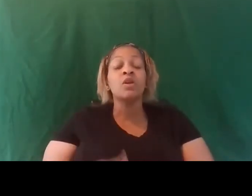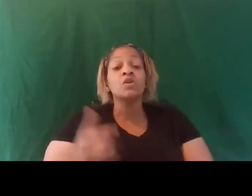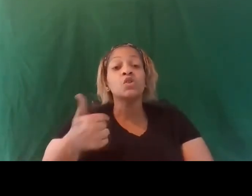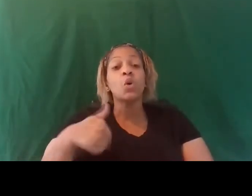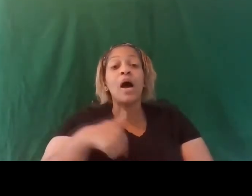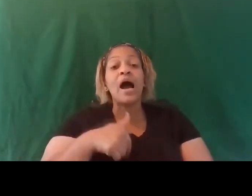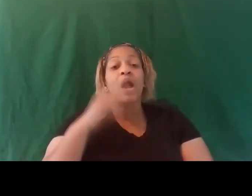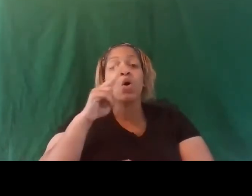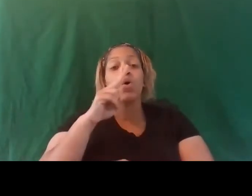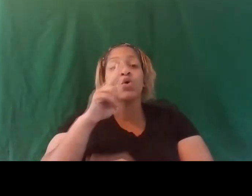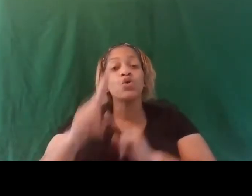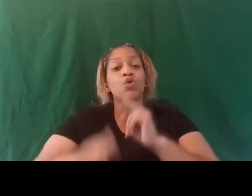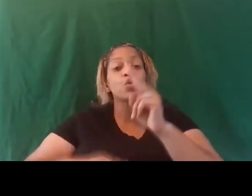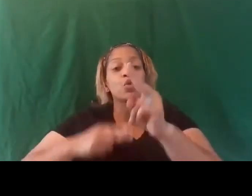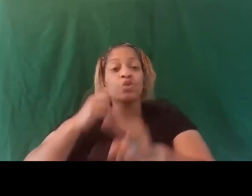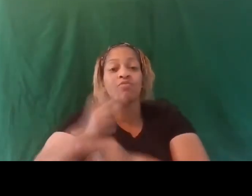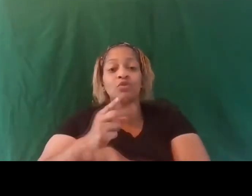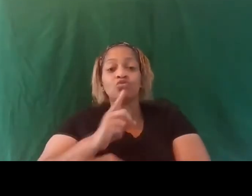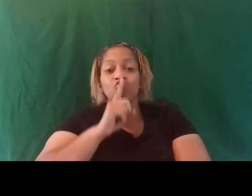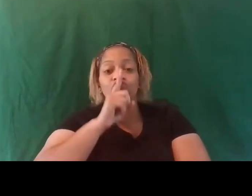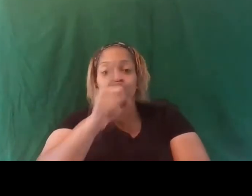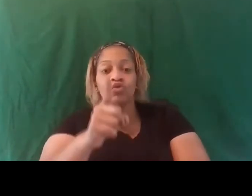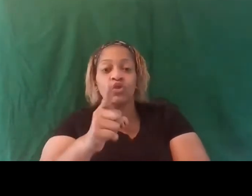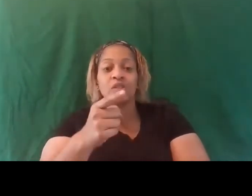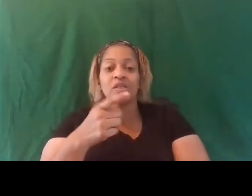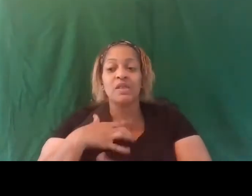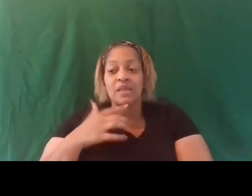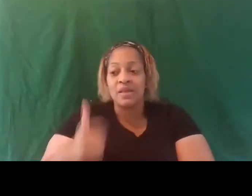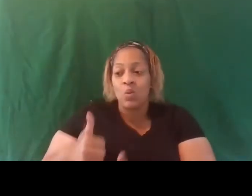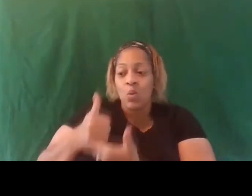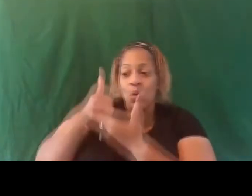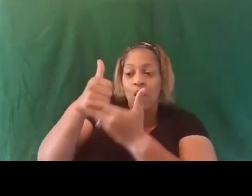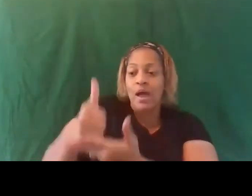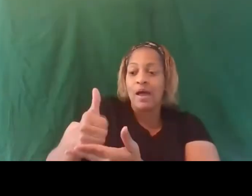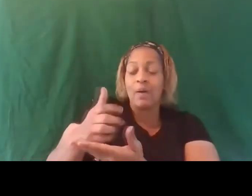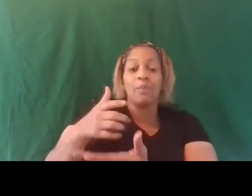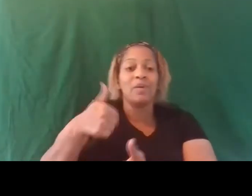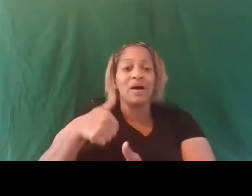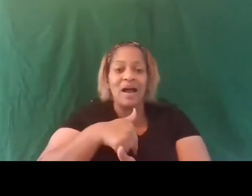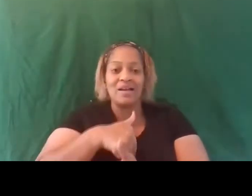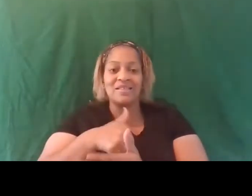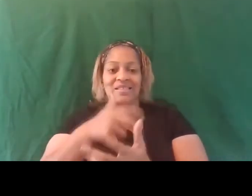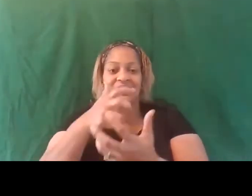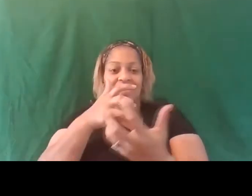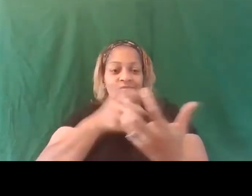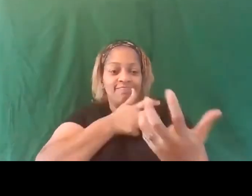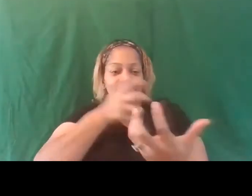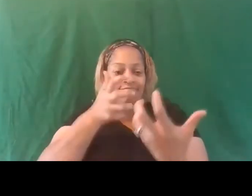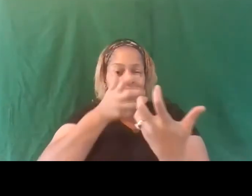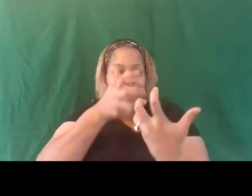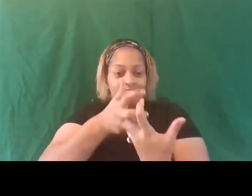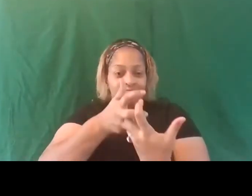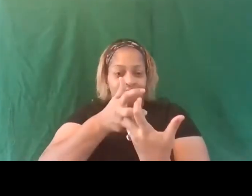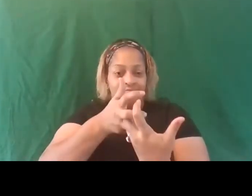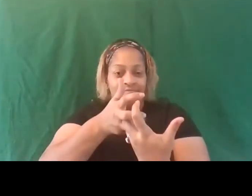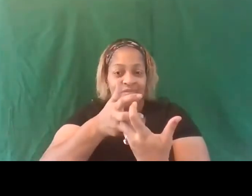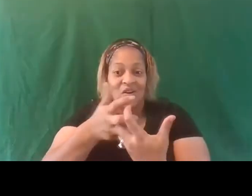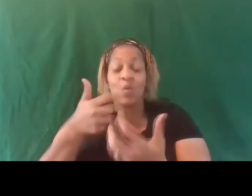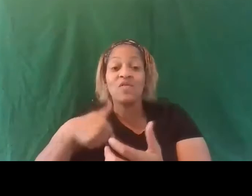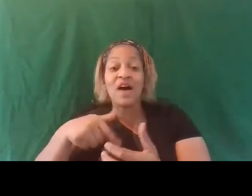we anchoring to assist us in aligning with this